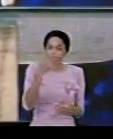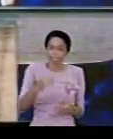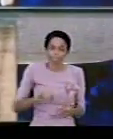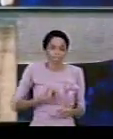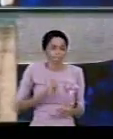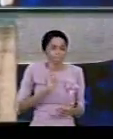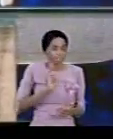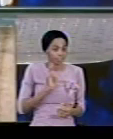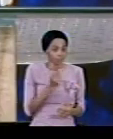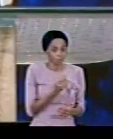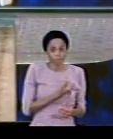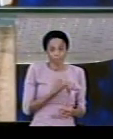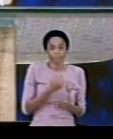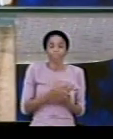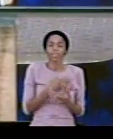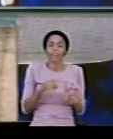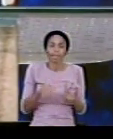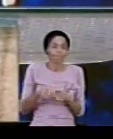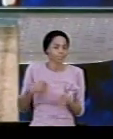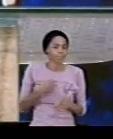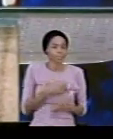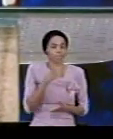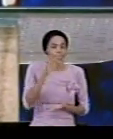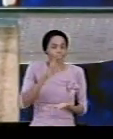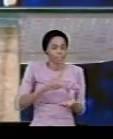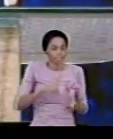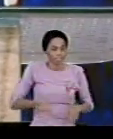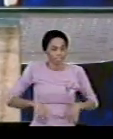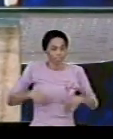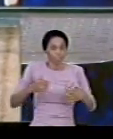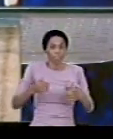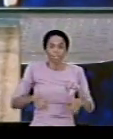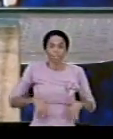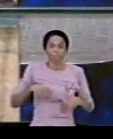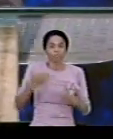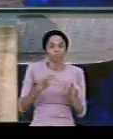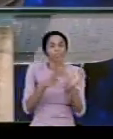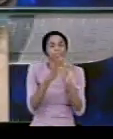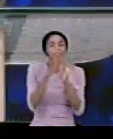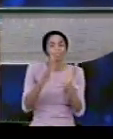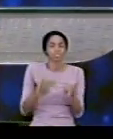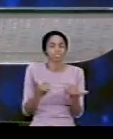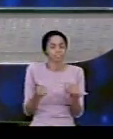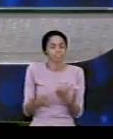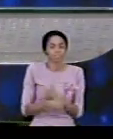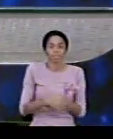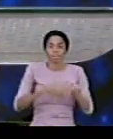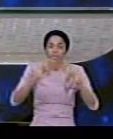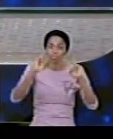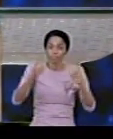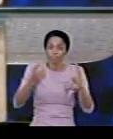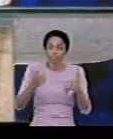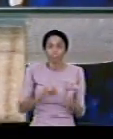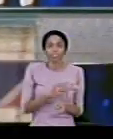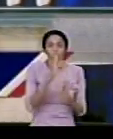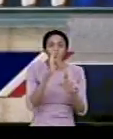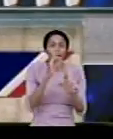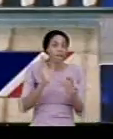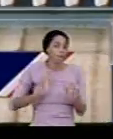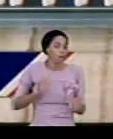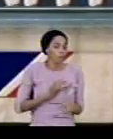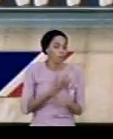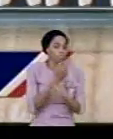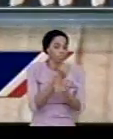as we live the life of the Christian today. The topic tonight, our redemption